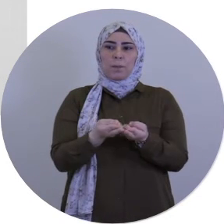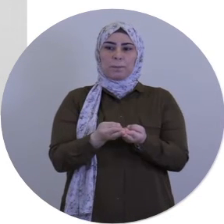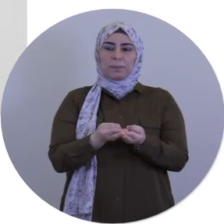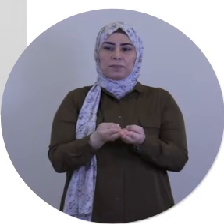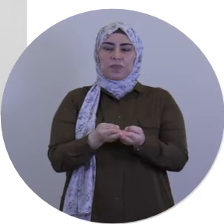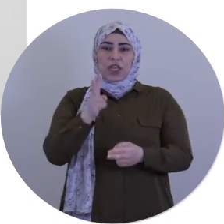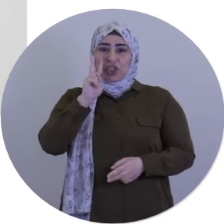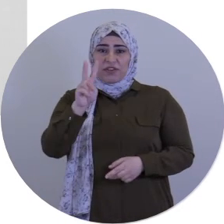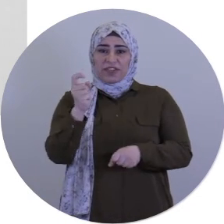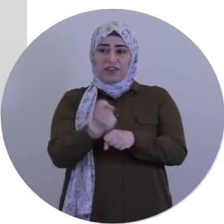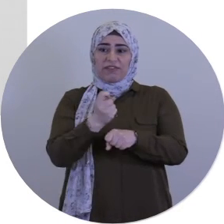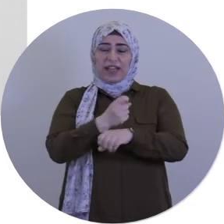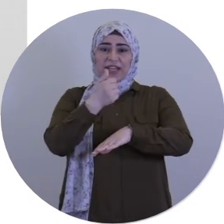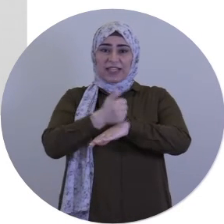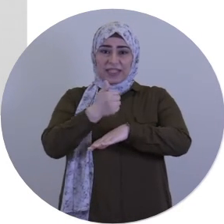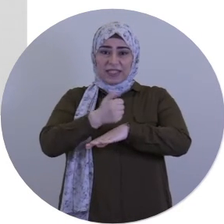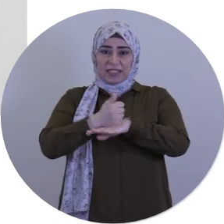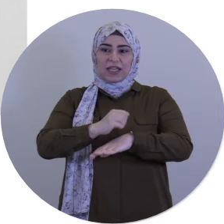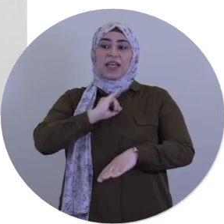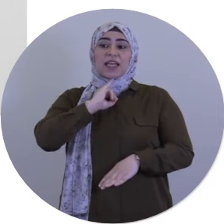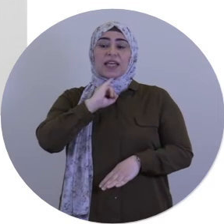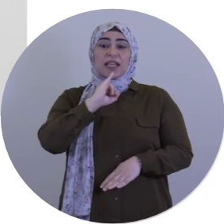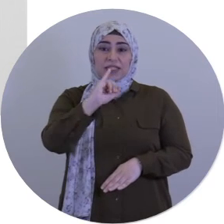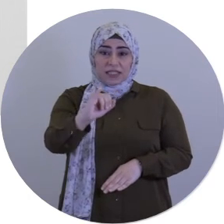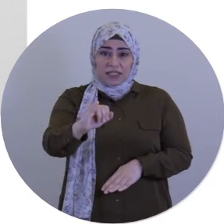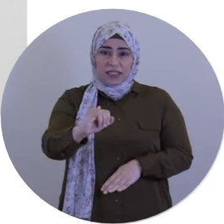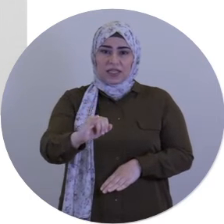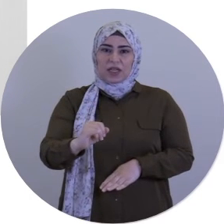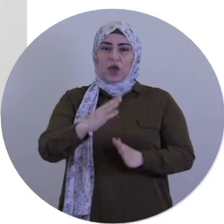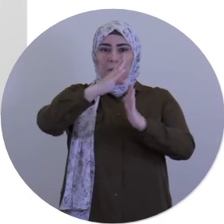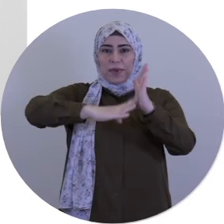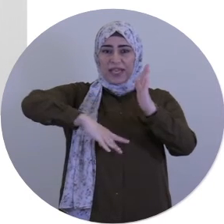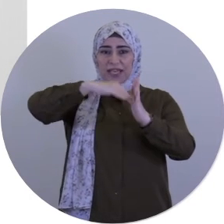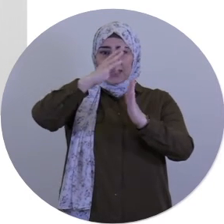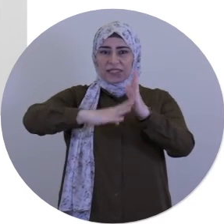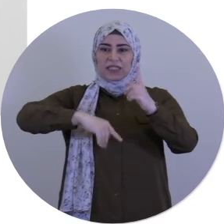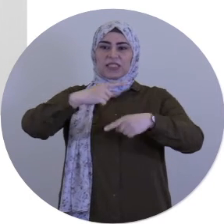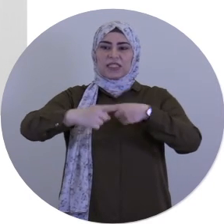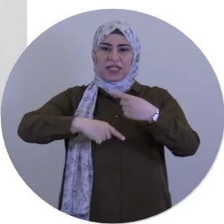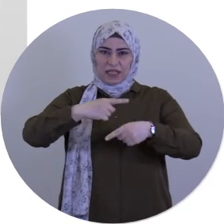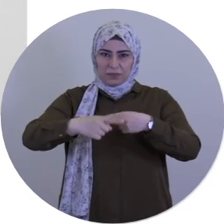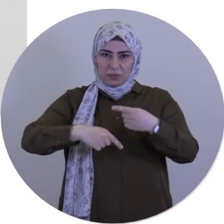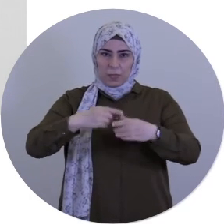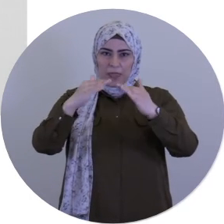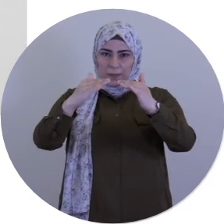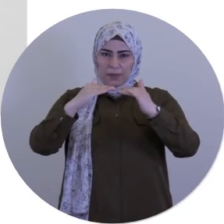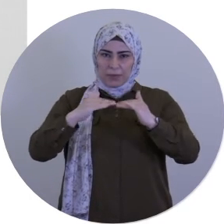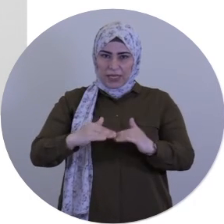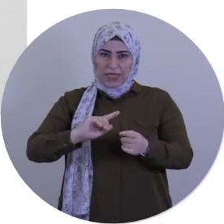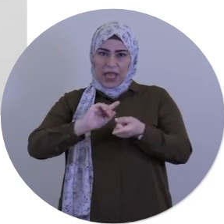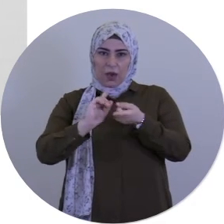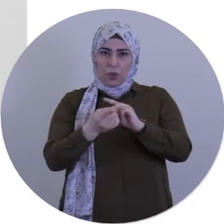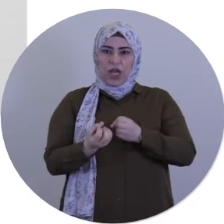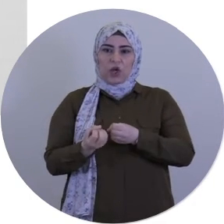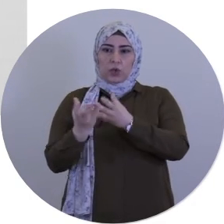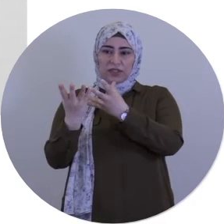Again, because have is based on the tense of the verb in the original sentence, it's going to change. So what will the answer be?